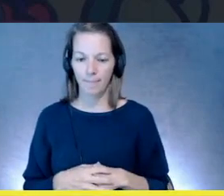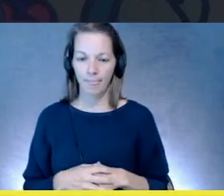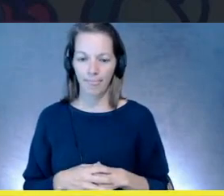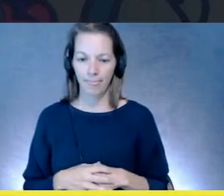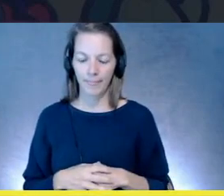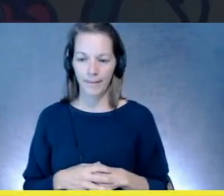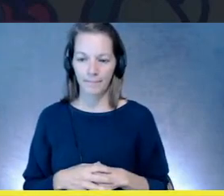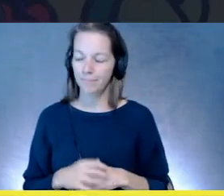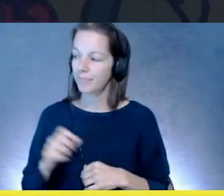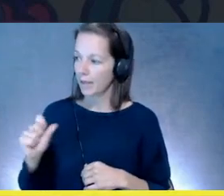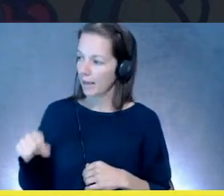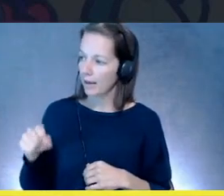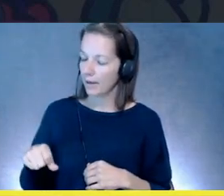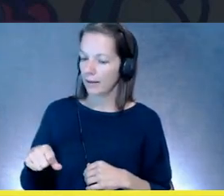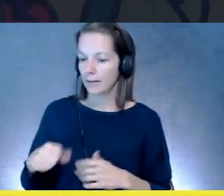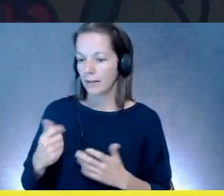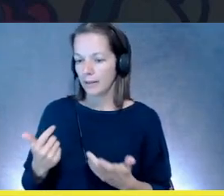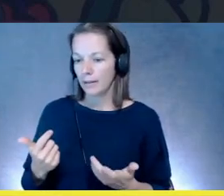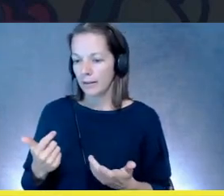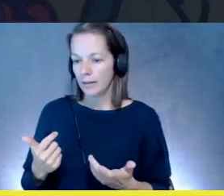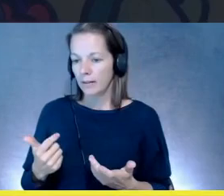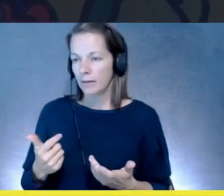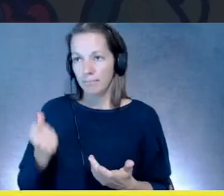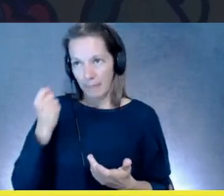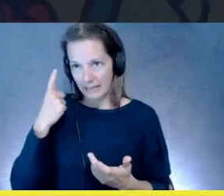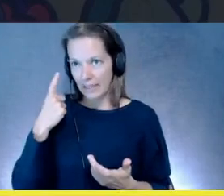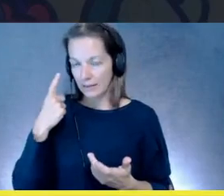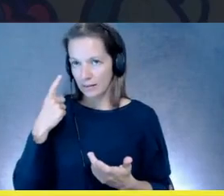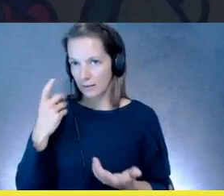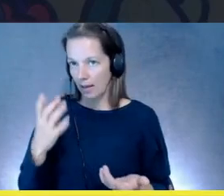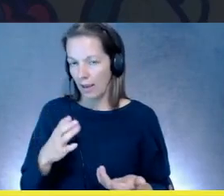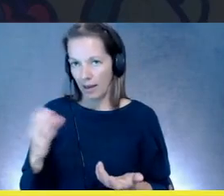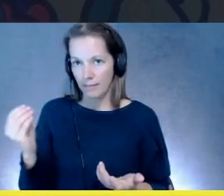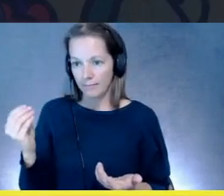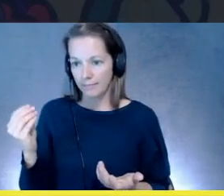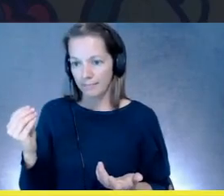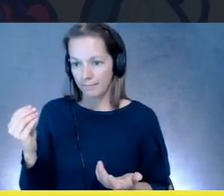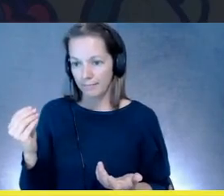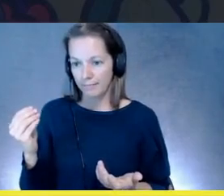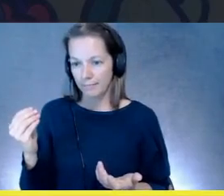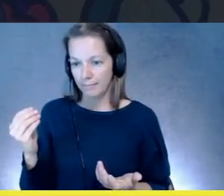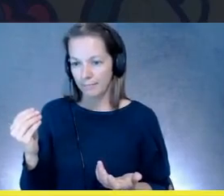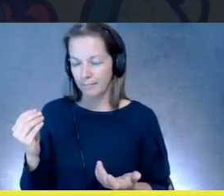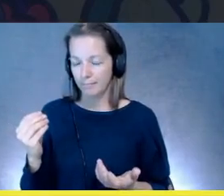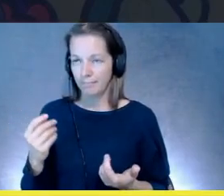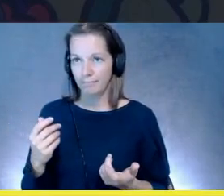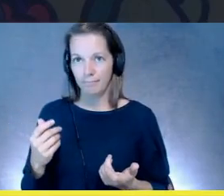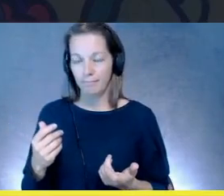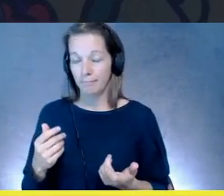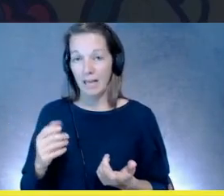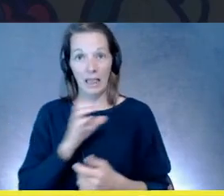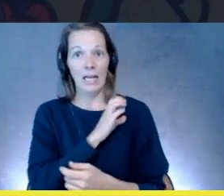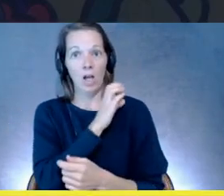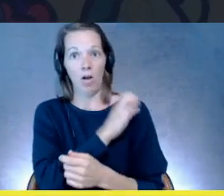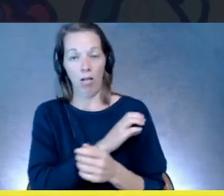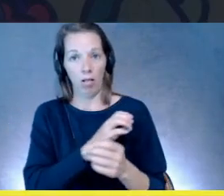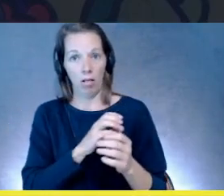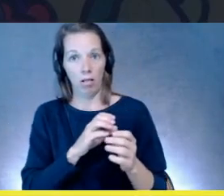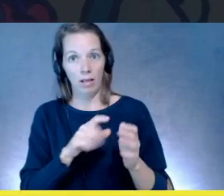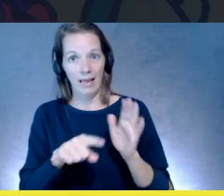Yeah, no, it makes a lot of sense, and big implications, clinical implications for how we sort